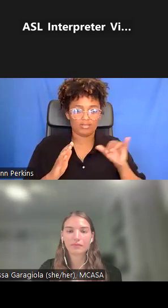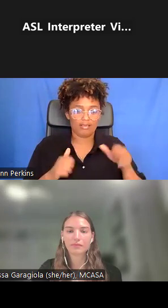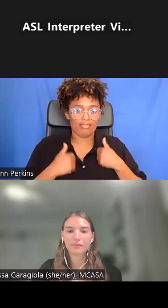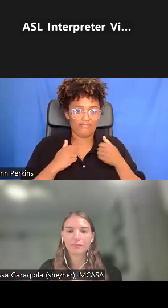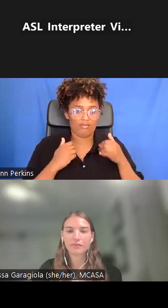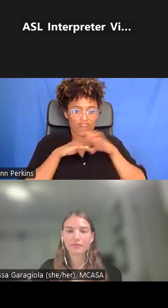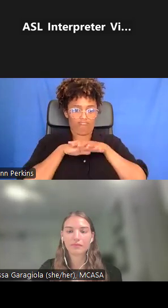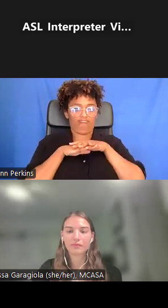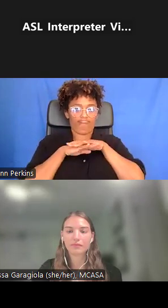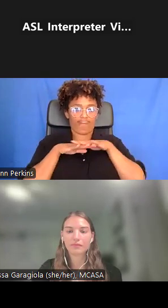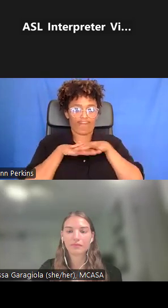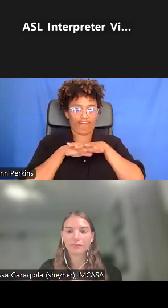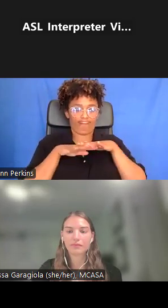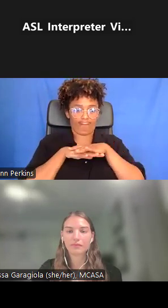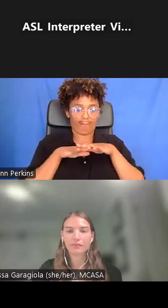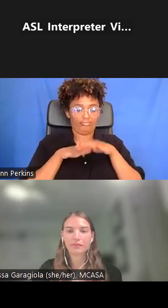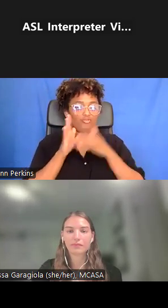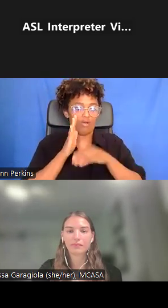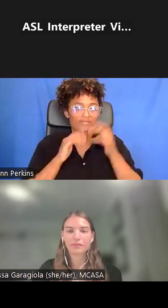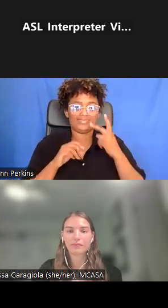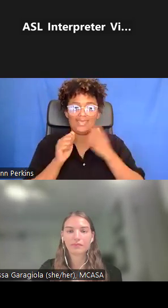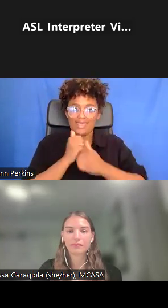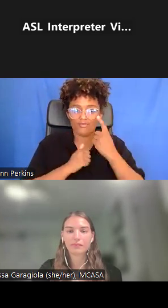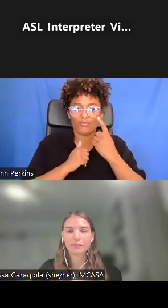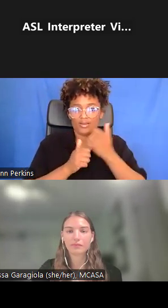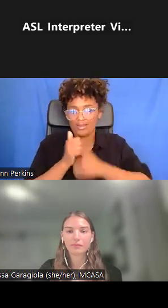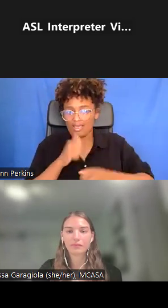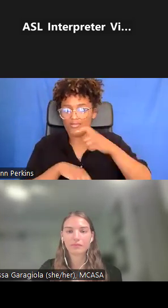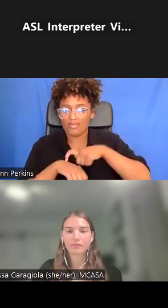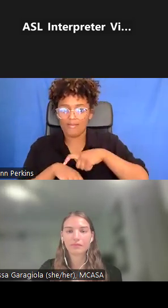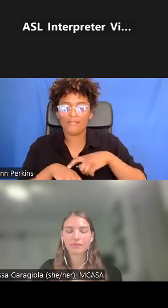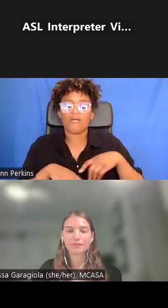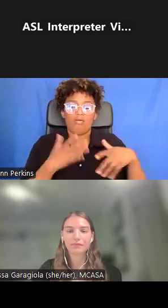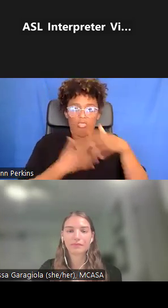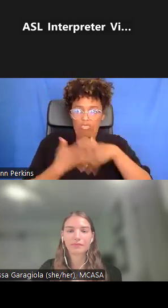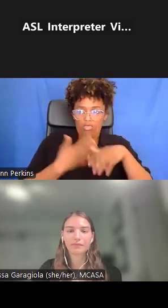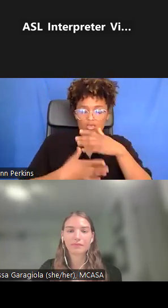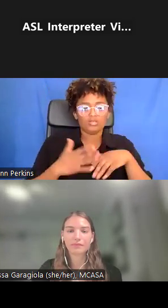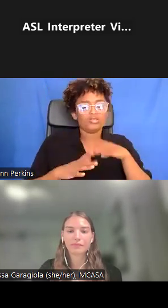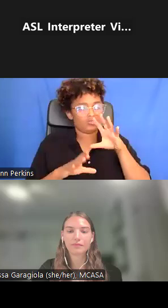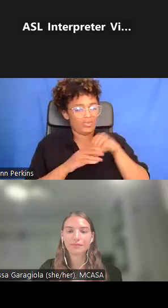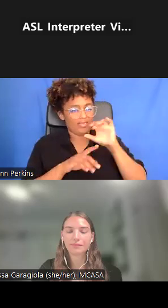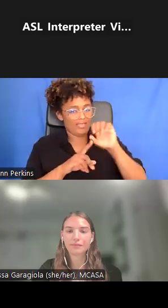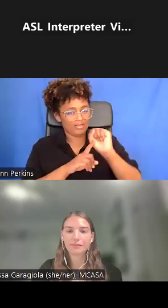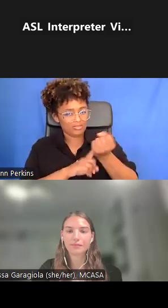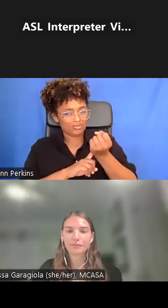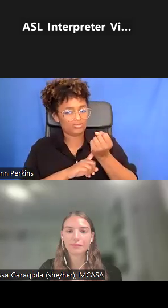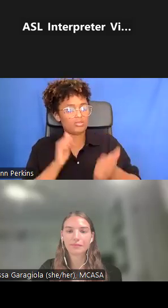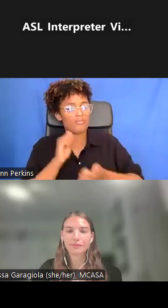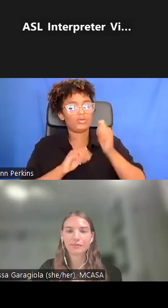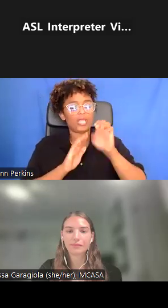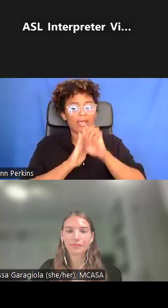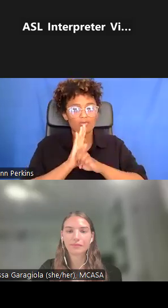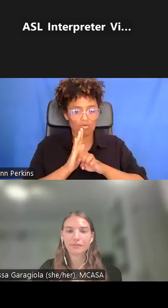the time. So if you are working as an advocate in that situation, think about ethically what is the best thing for you to do. If you run into